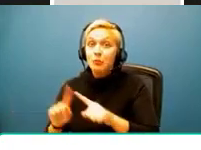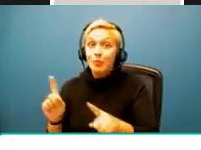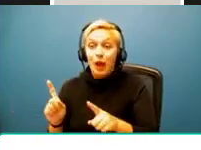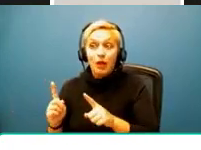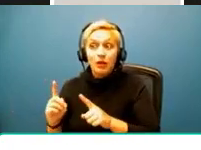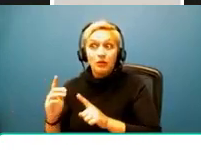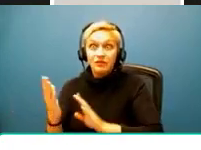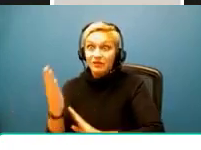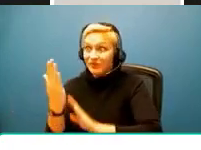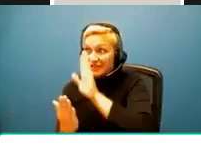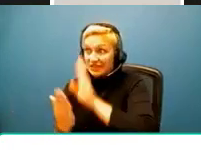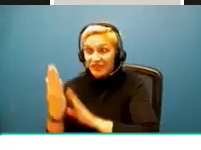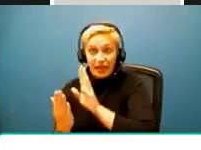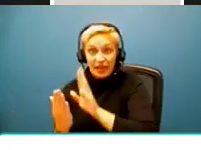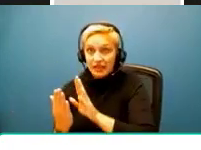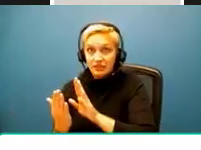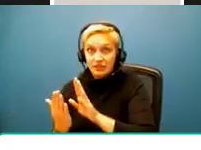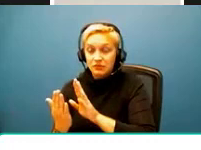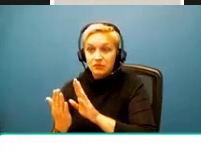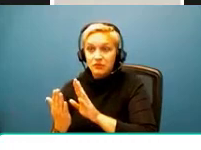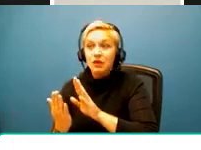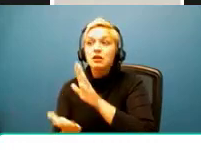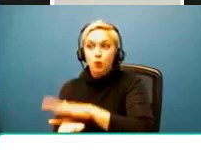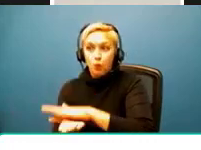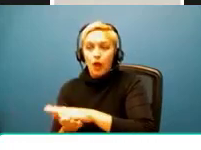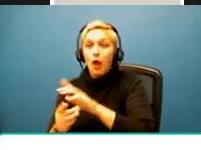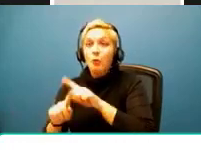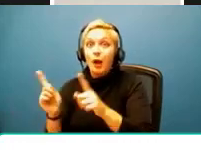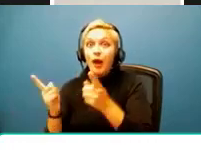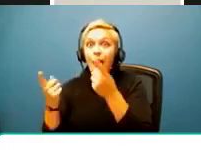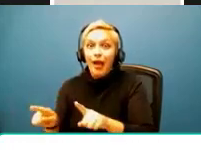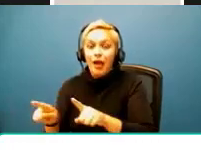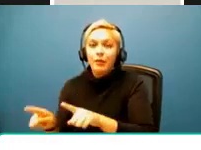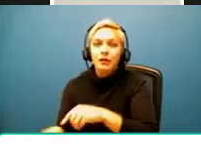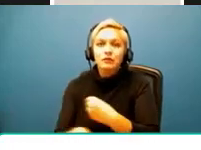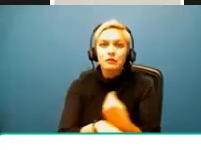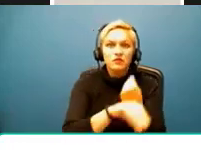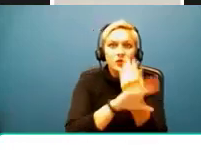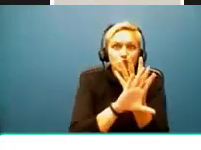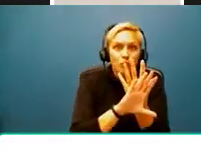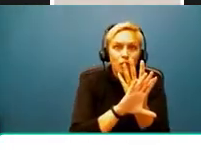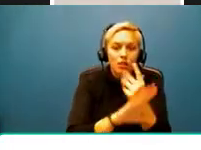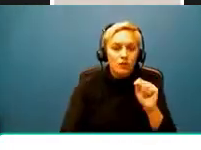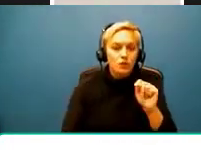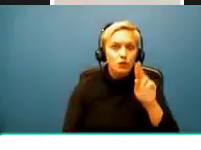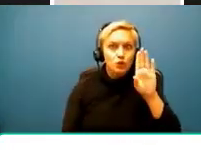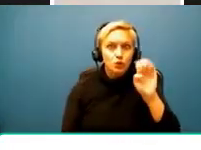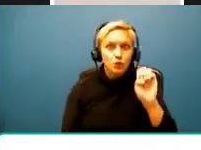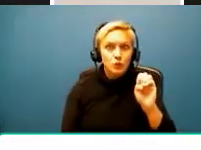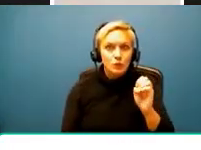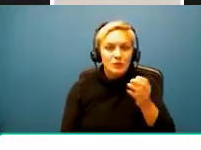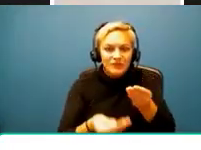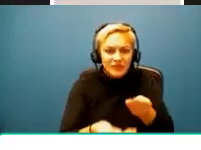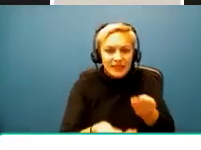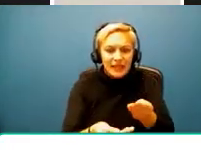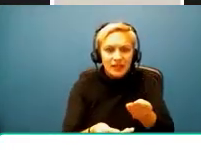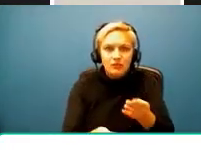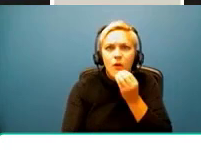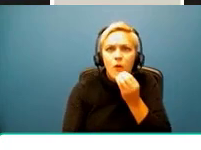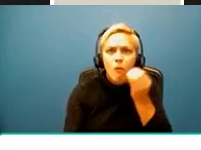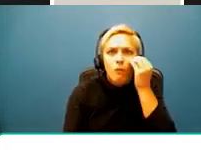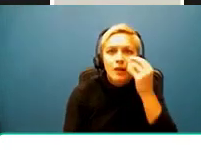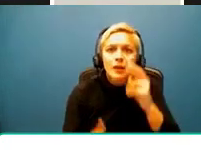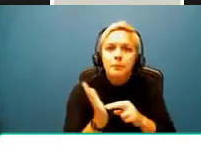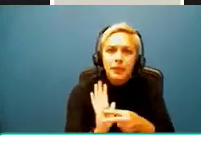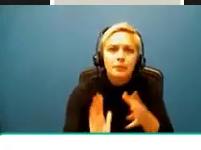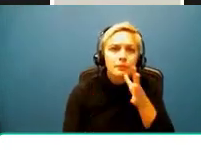well, if they're in virtual instruction, then they don't necessarily have that need for nutrition, because while they're home, the family would be